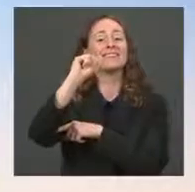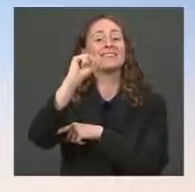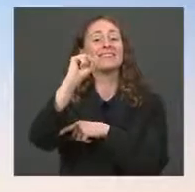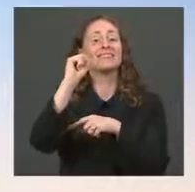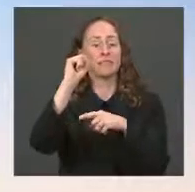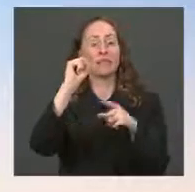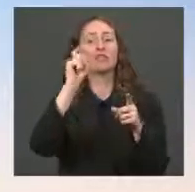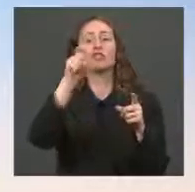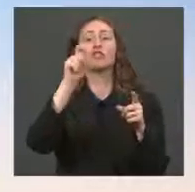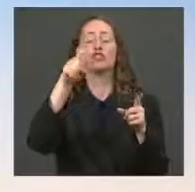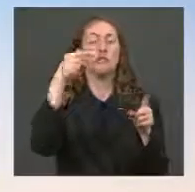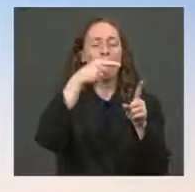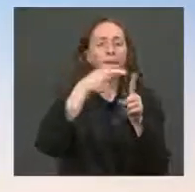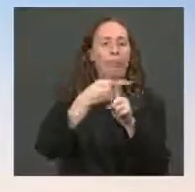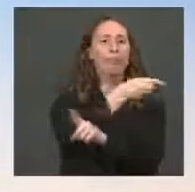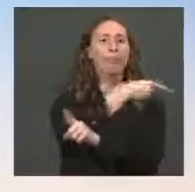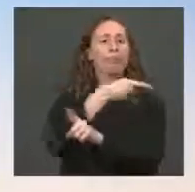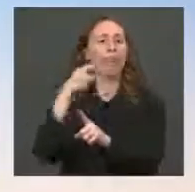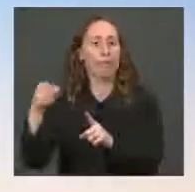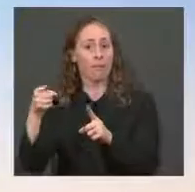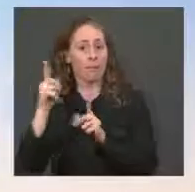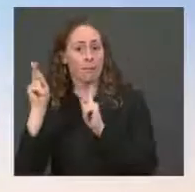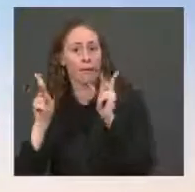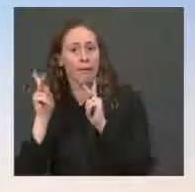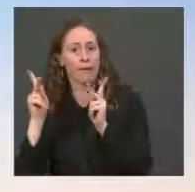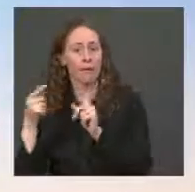on the street? And does he take responsibility